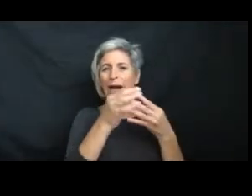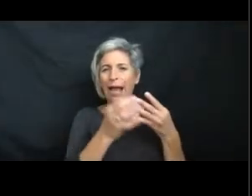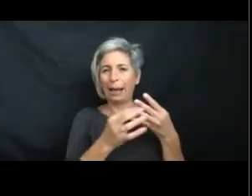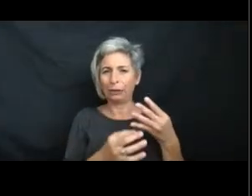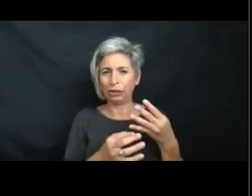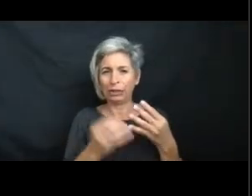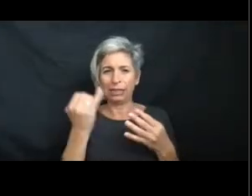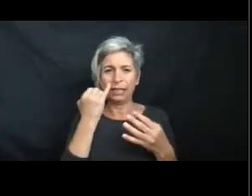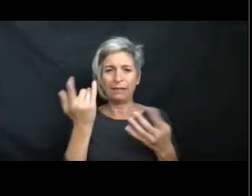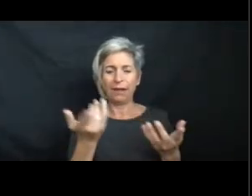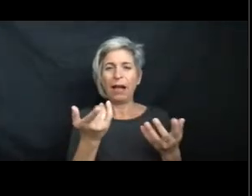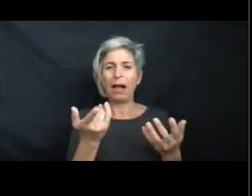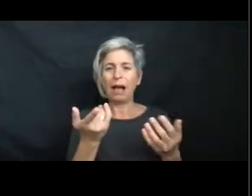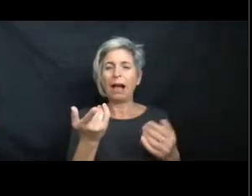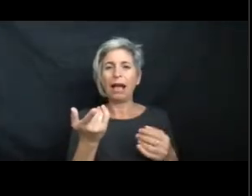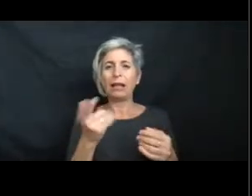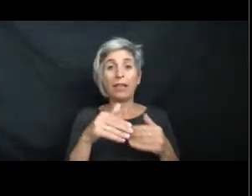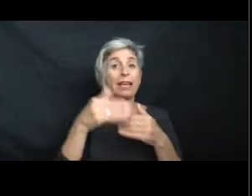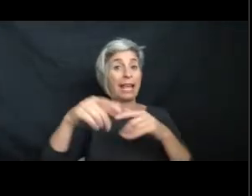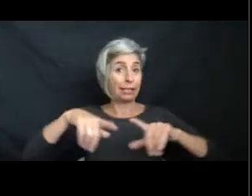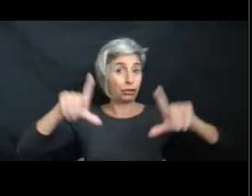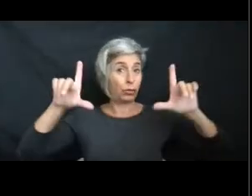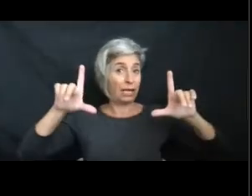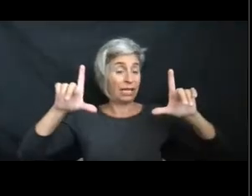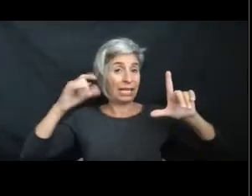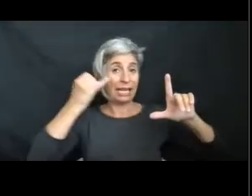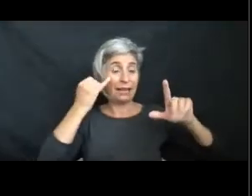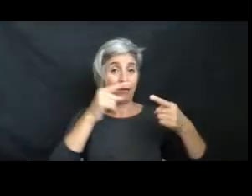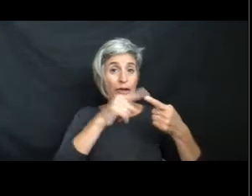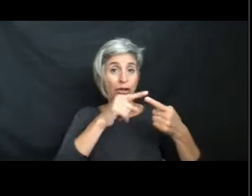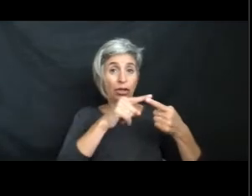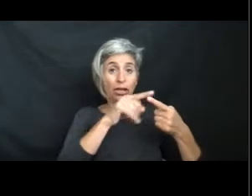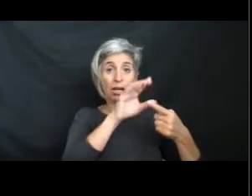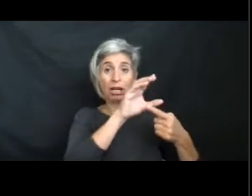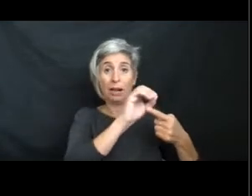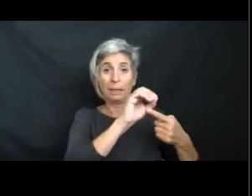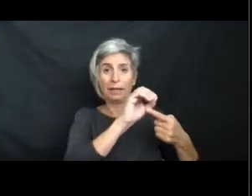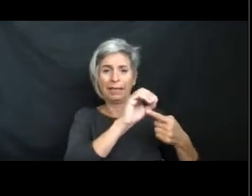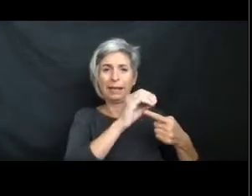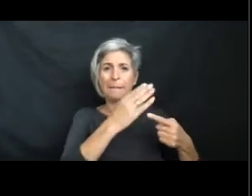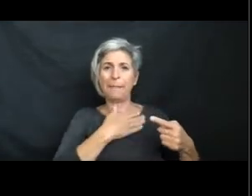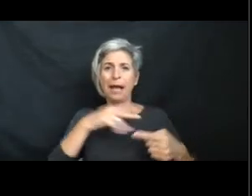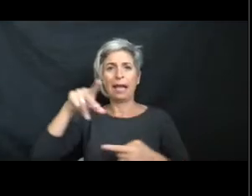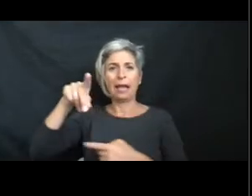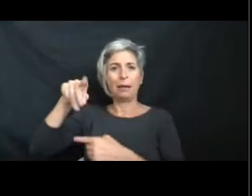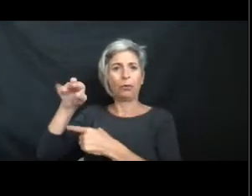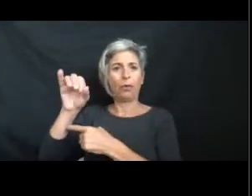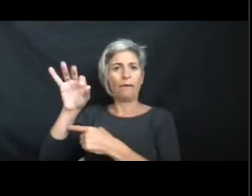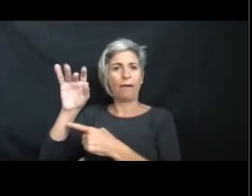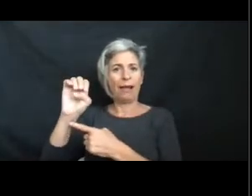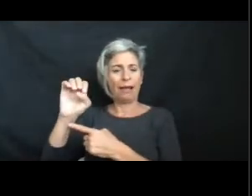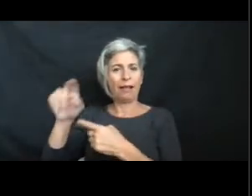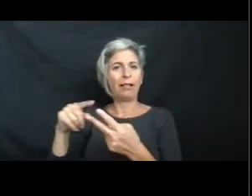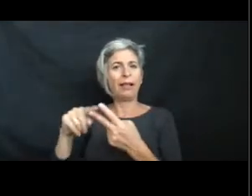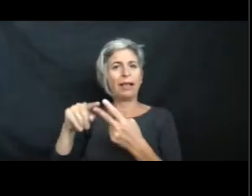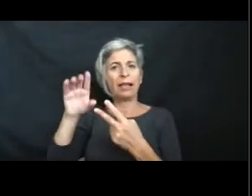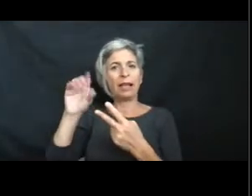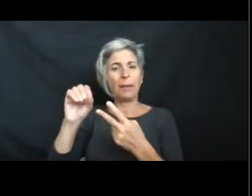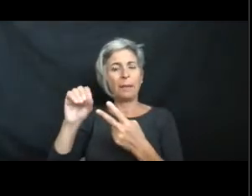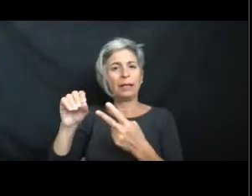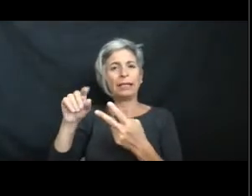I go to this next screen, so if you're a company administrator, you have my profile, company profile, users, and